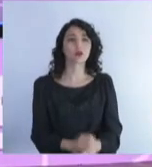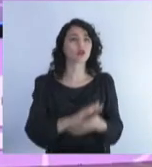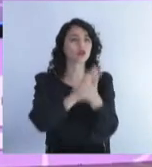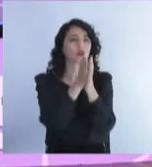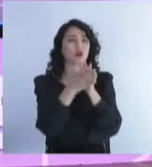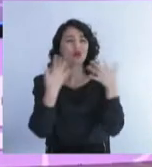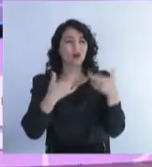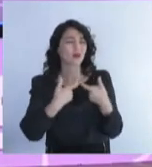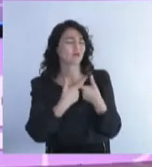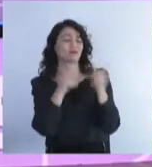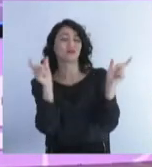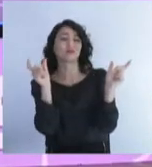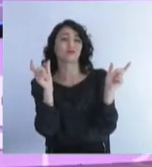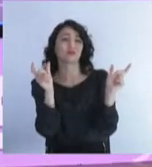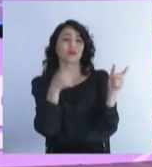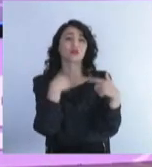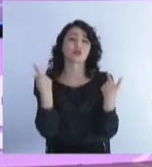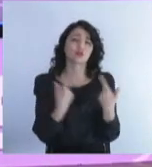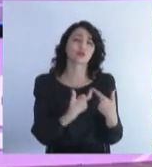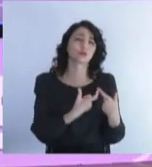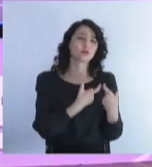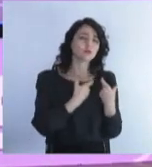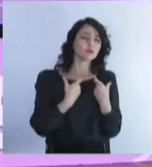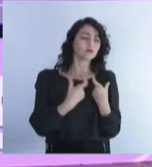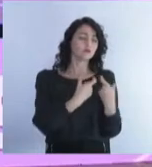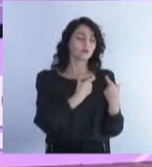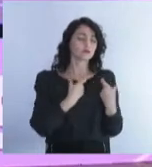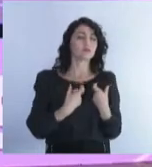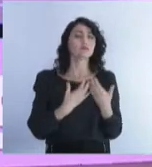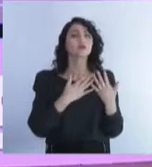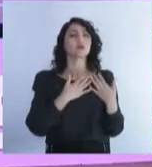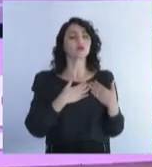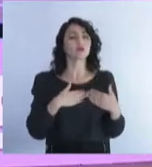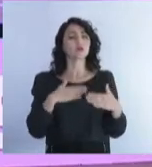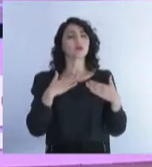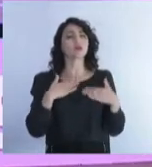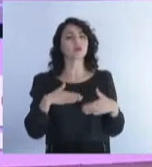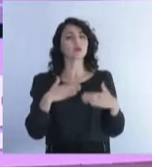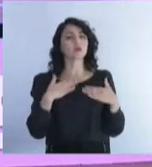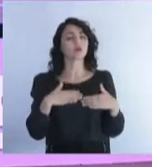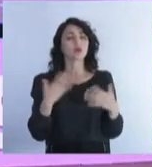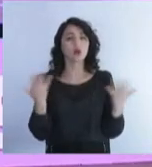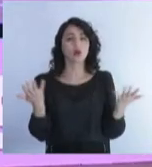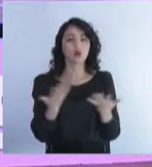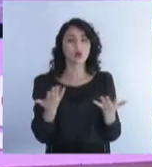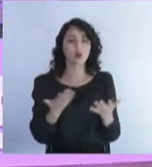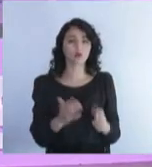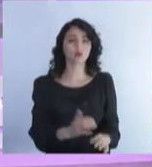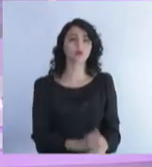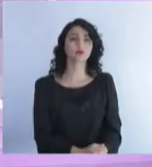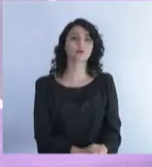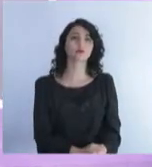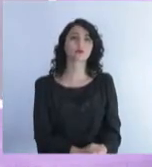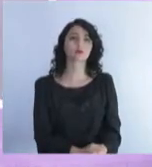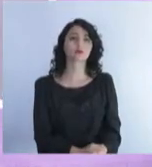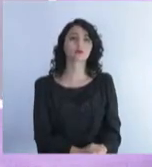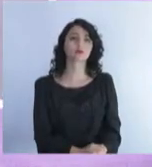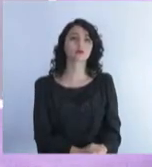stresses, but we can manage ourselves and learn to manage better.